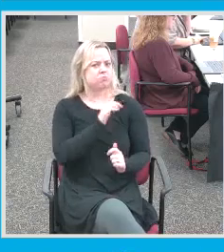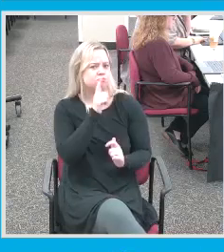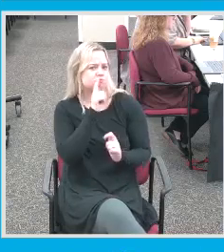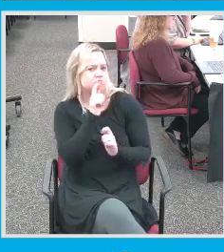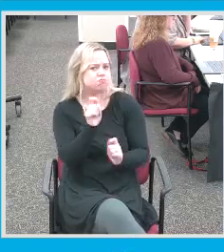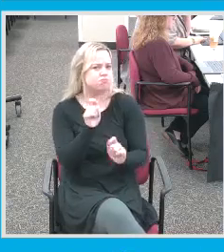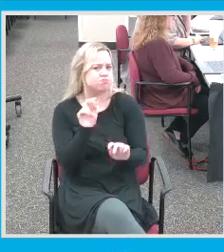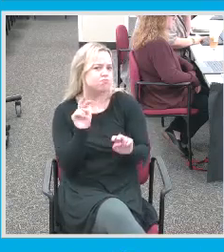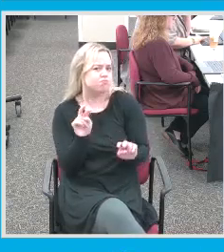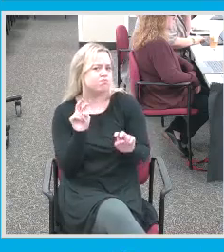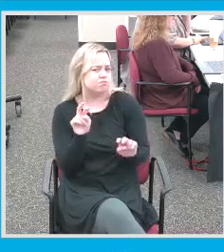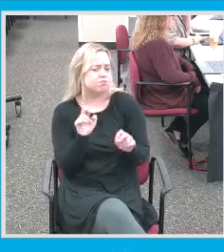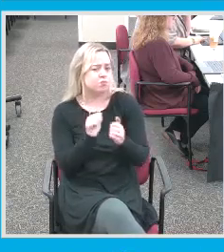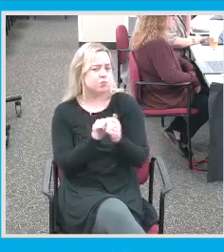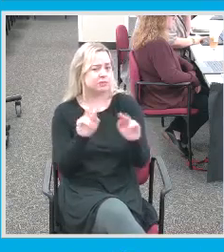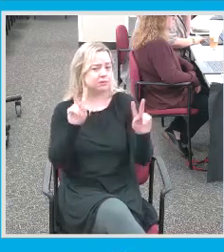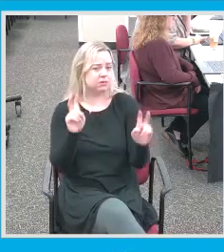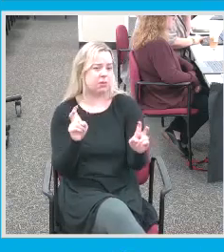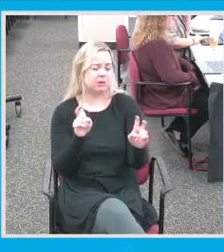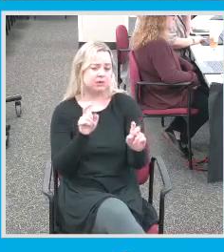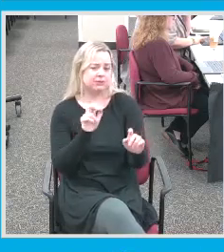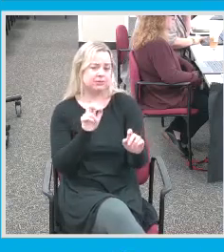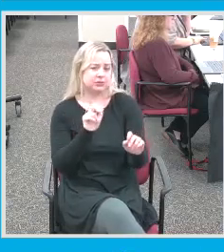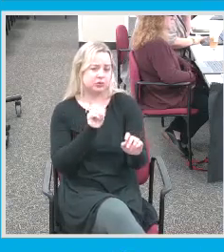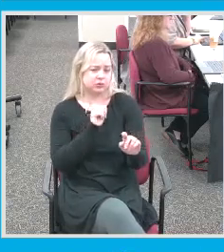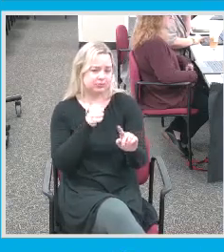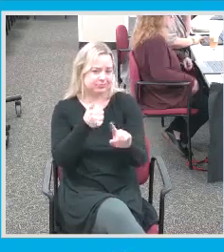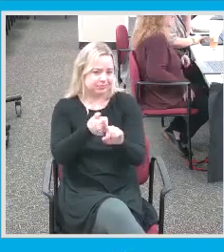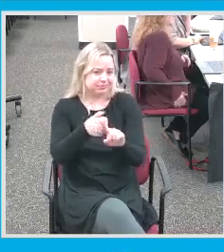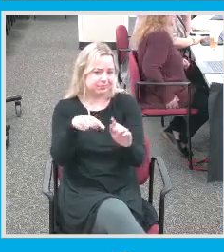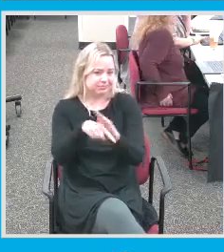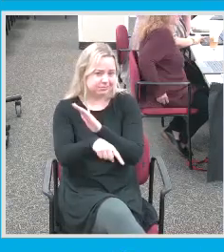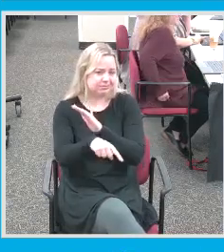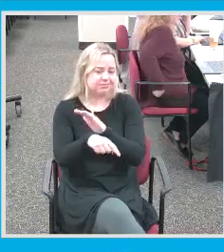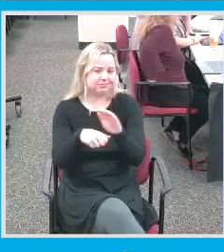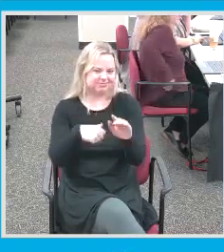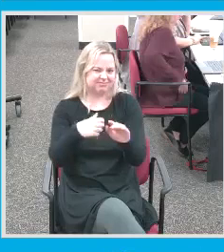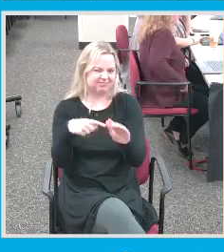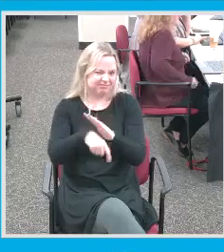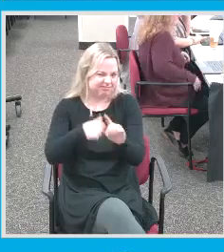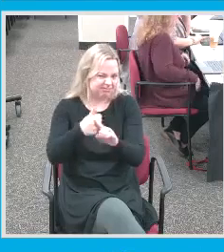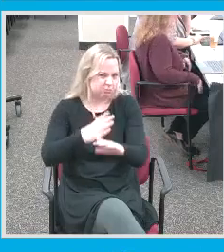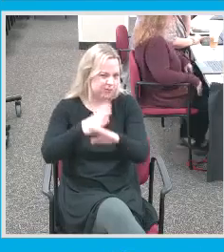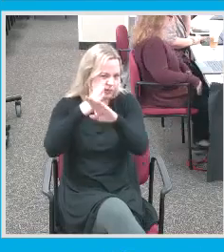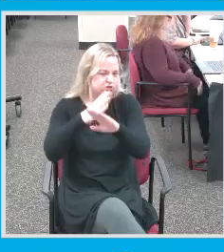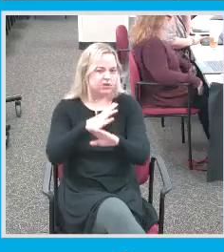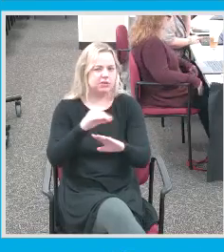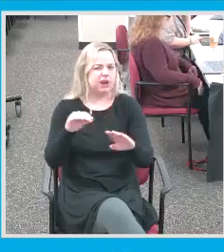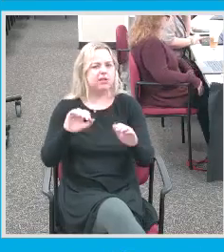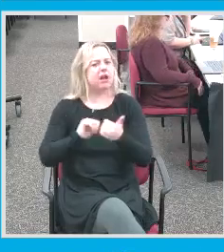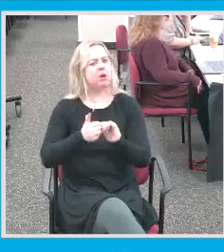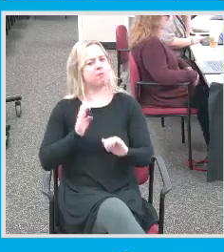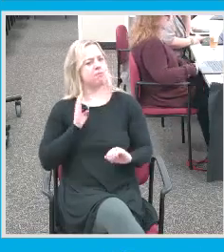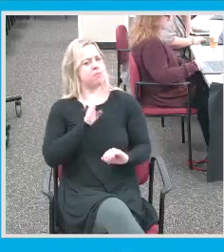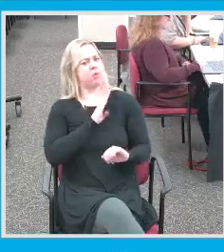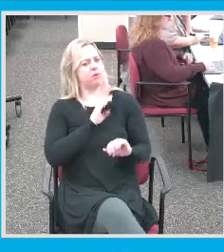suicide prevention and status action that Board of Health can take. And so we have a presentation